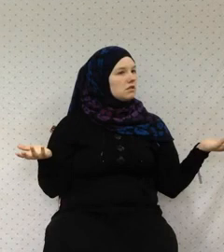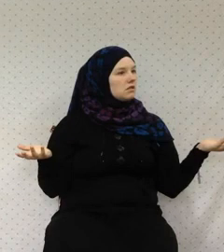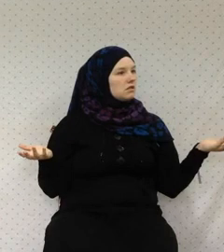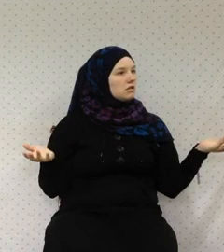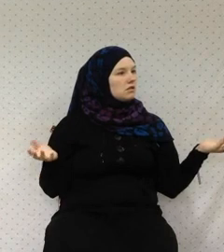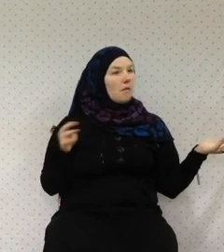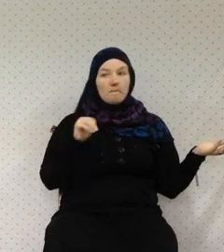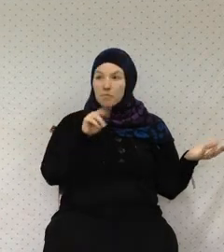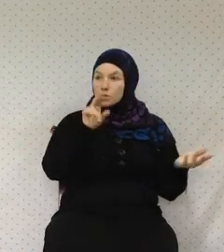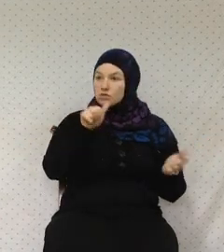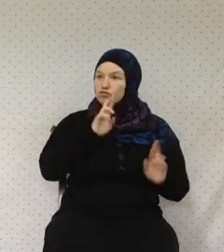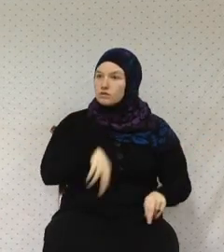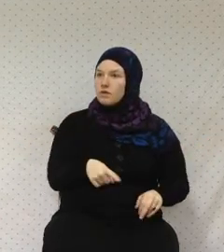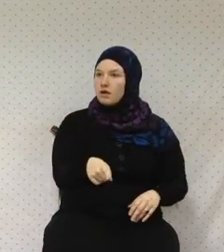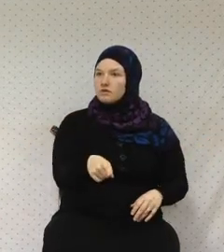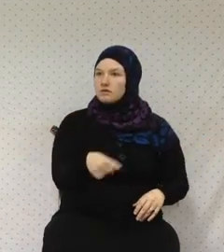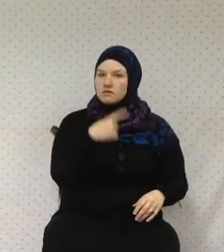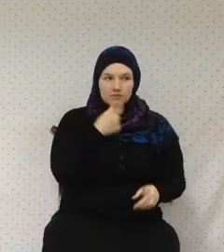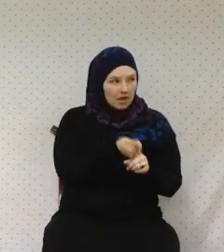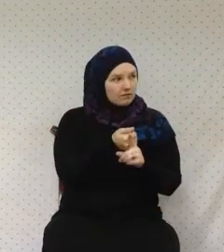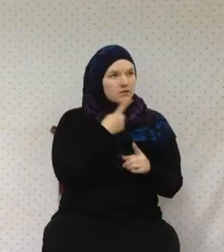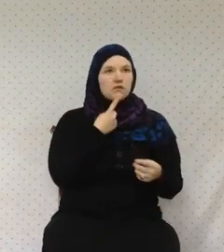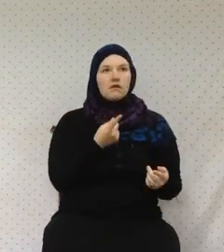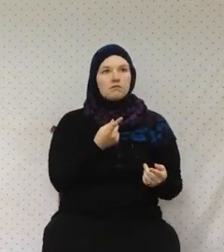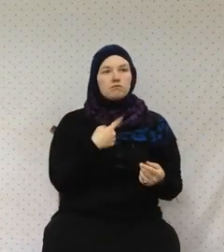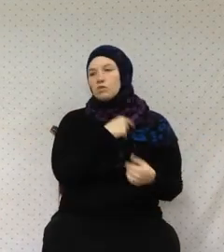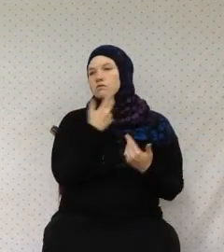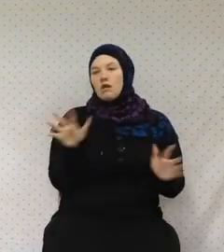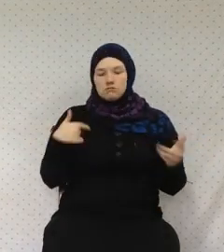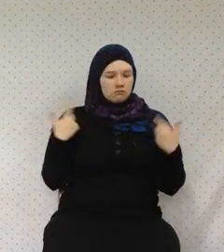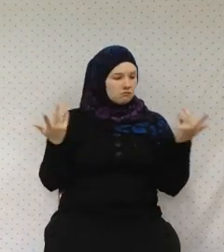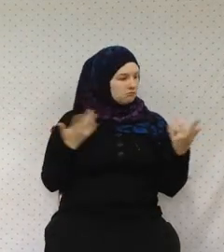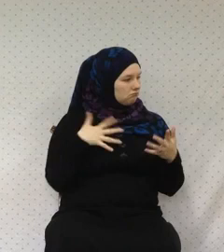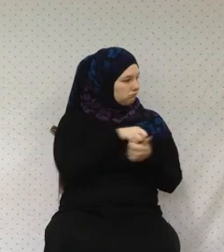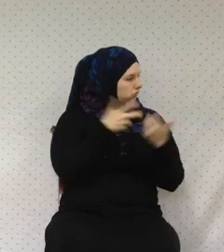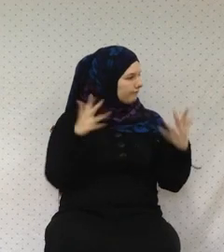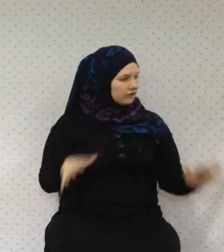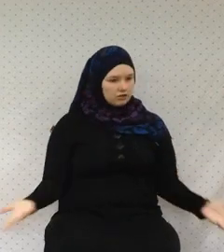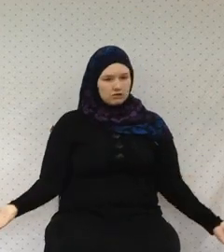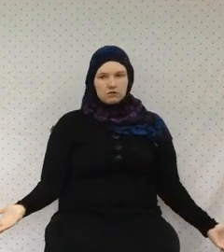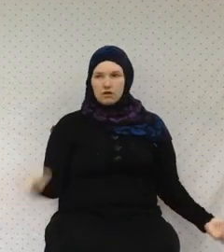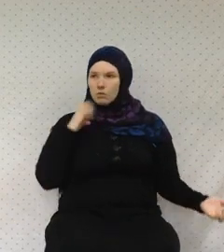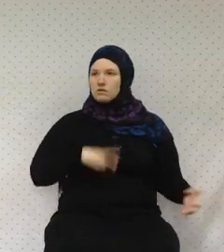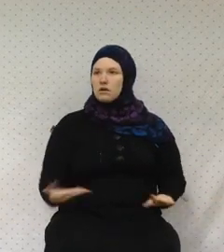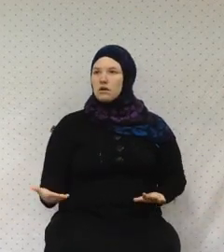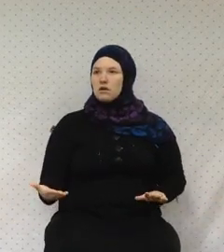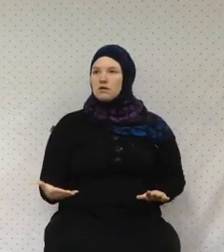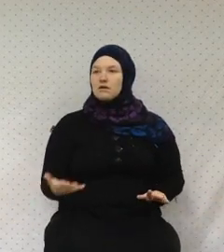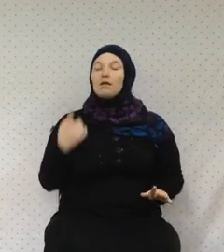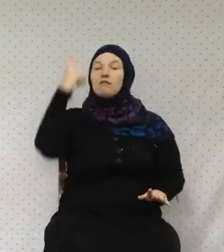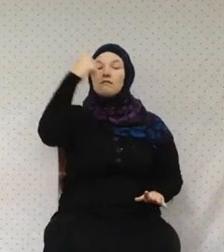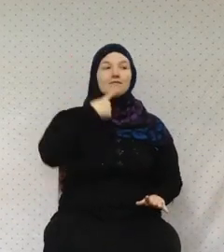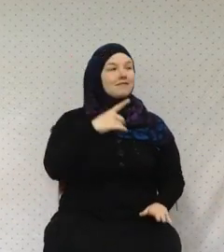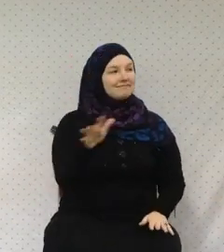Look at Musa's response. Kalla, nay. Inna ma'iya rabbi